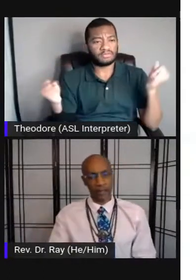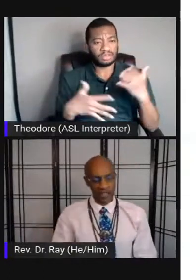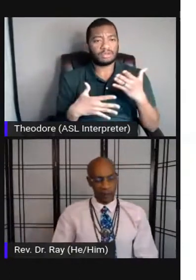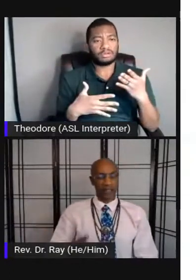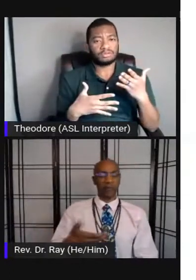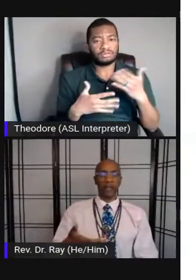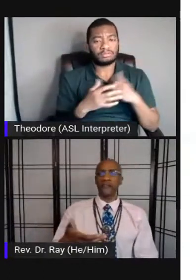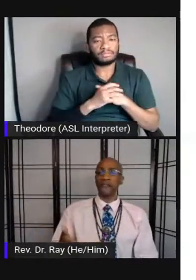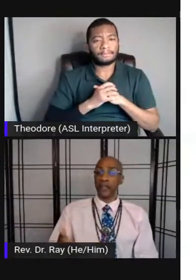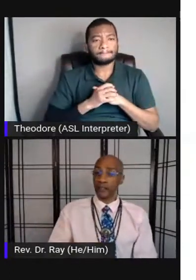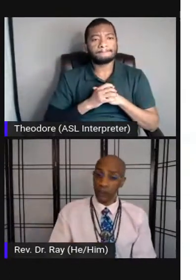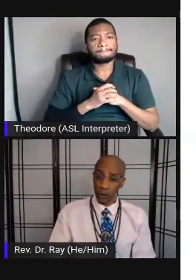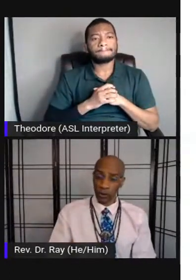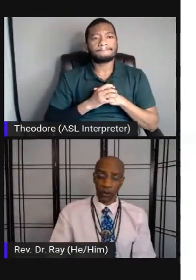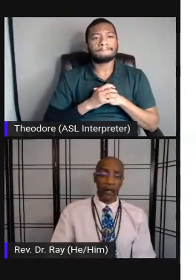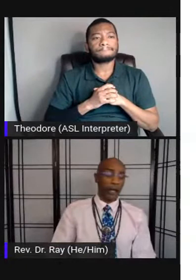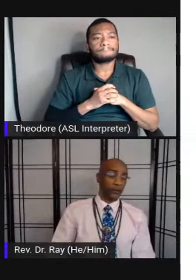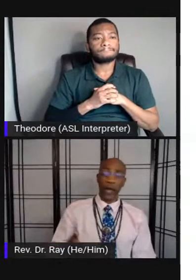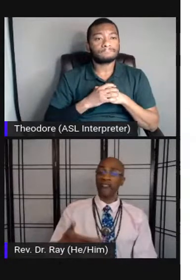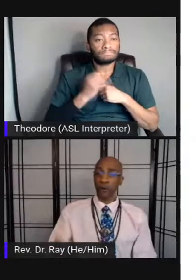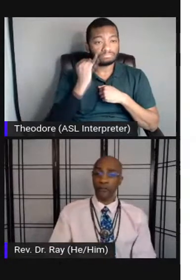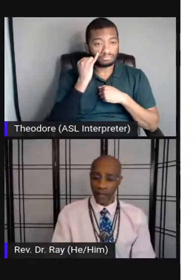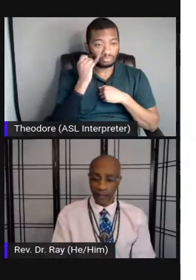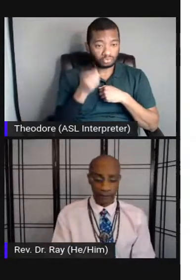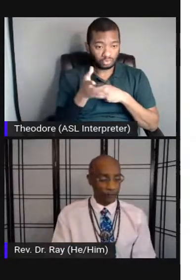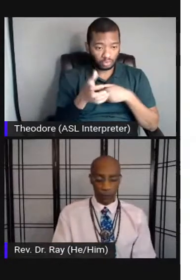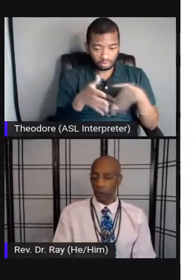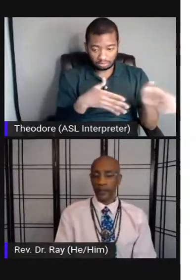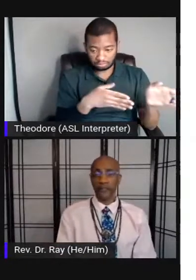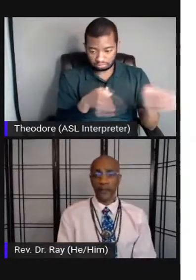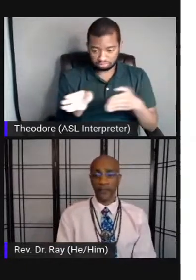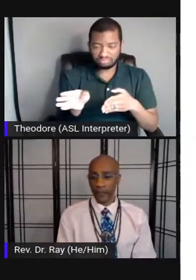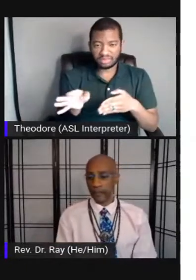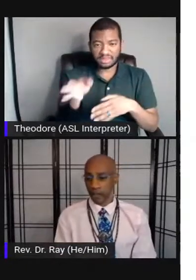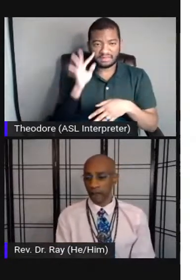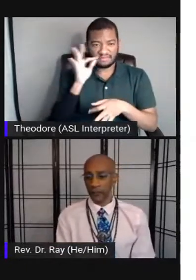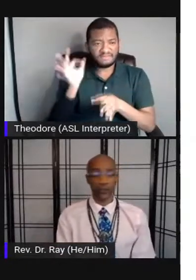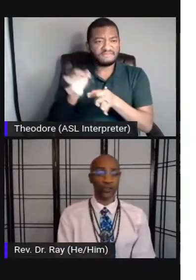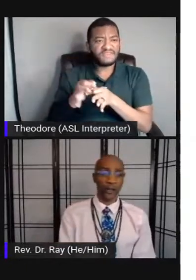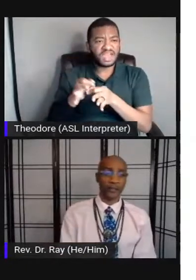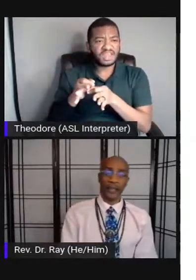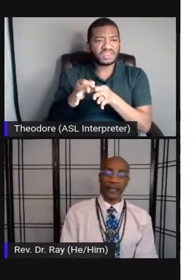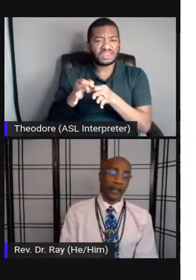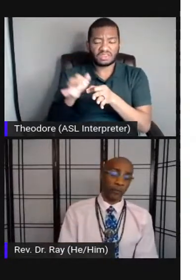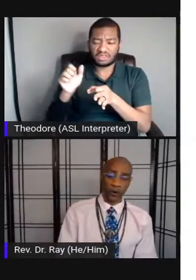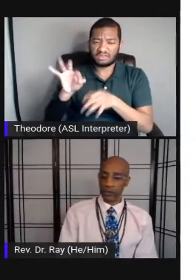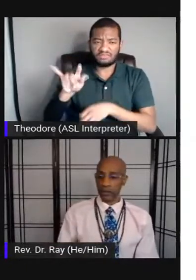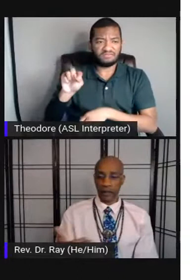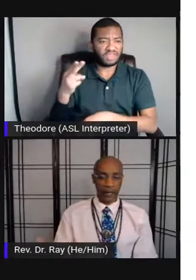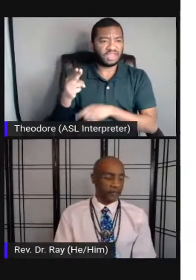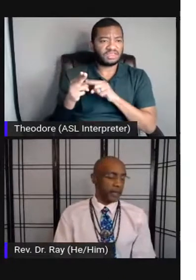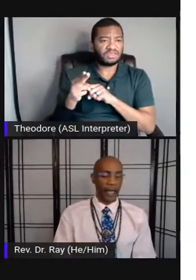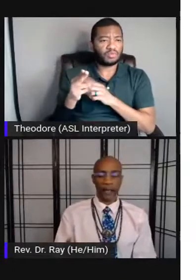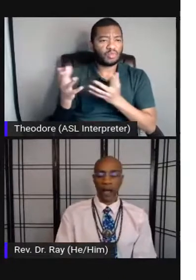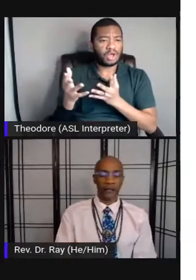step into this space of being faithful or to have more faith, well, what is faith? Faith is confidence or trust in a person,